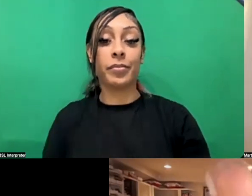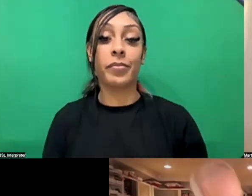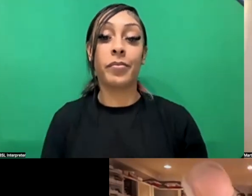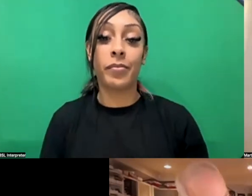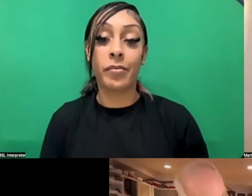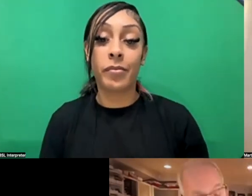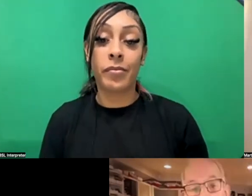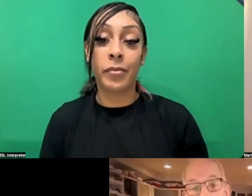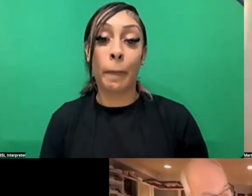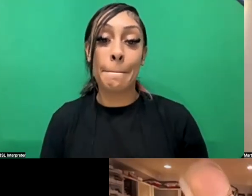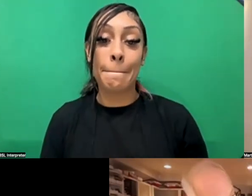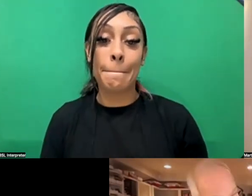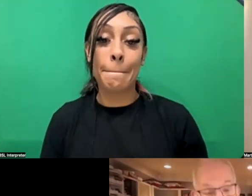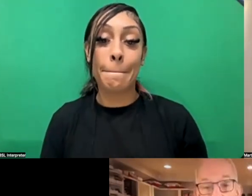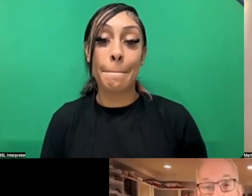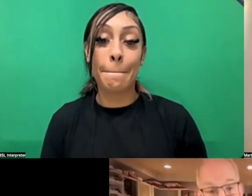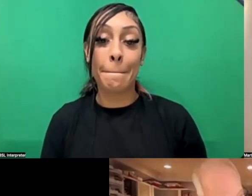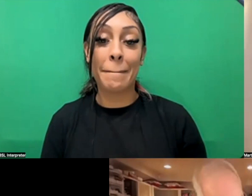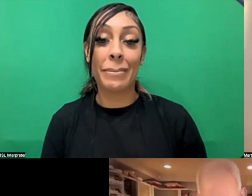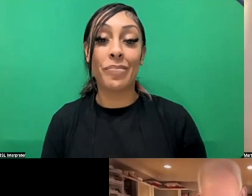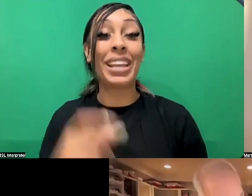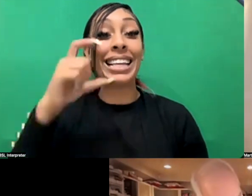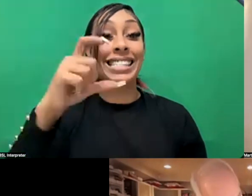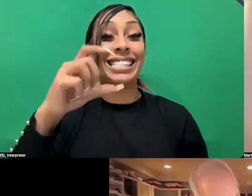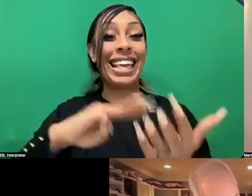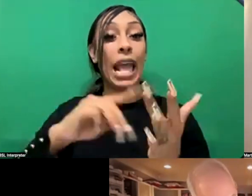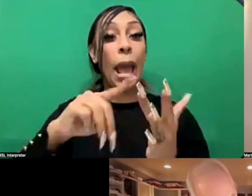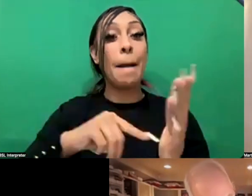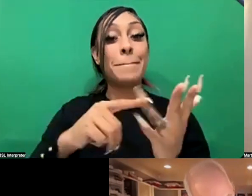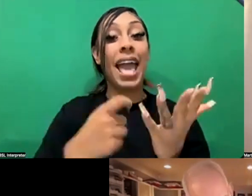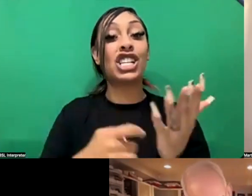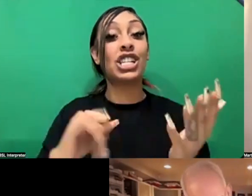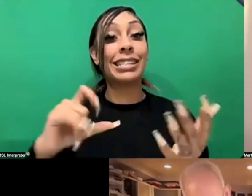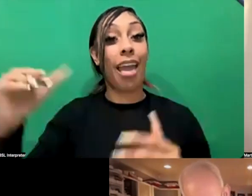so what I'm now playing is a C major scale on one row,